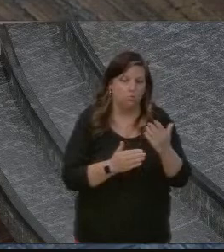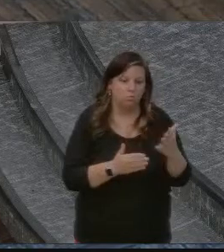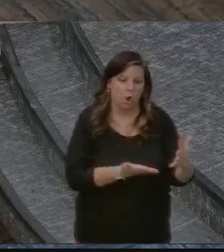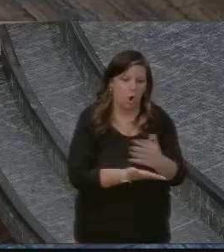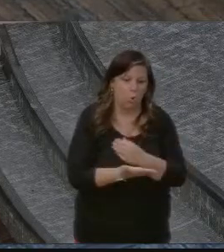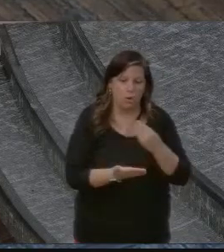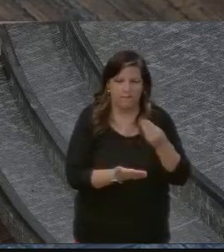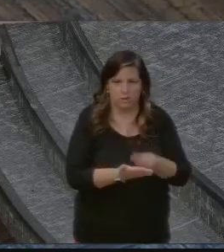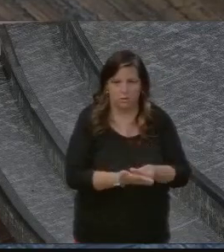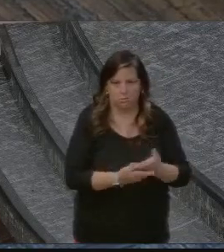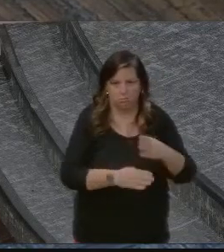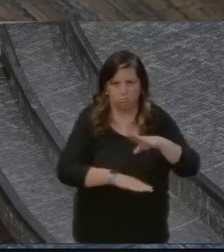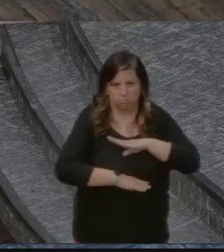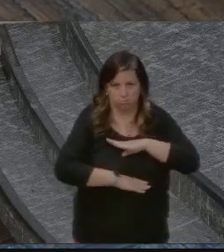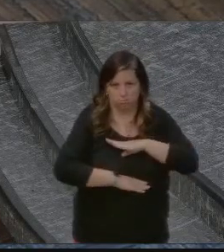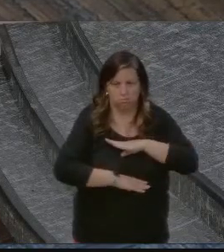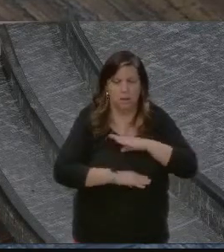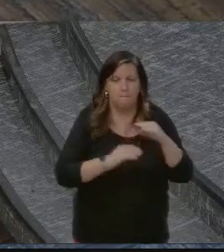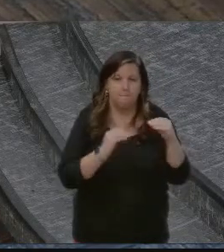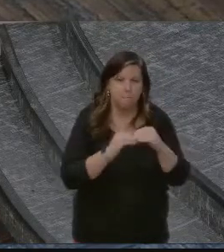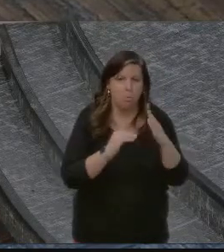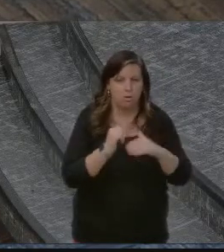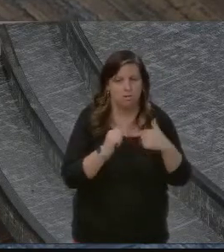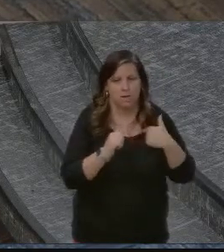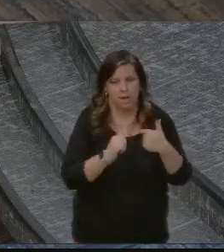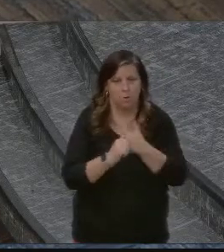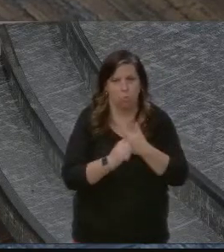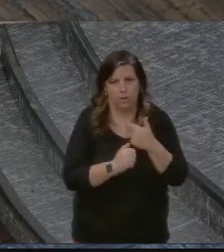in more than budgeted.